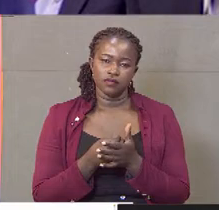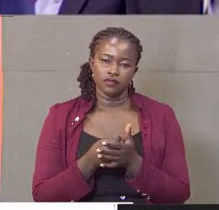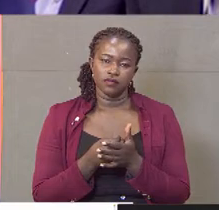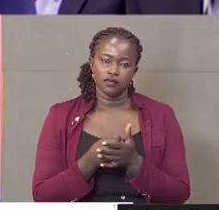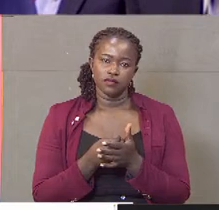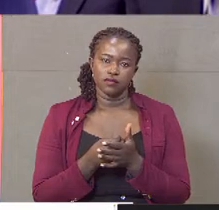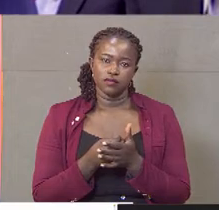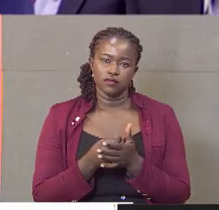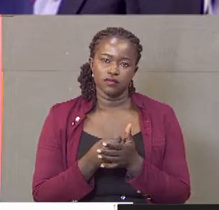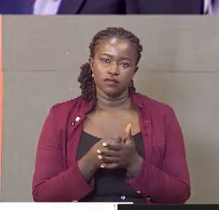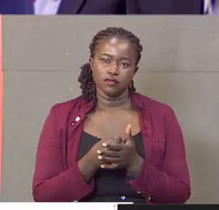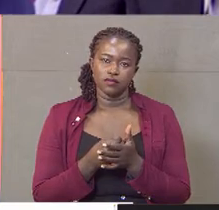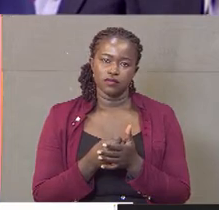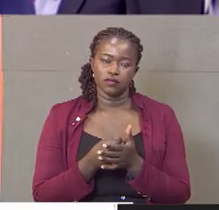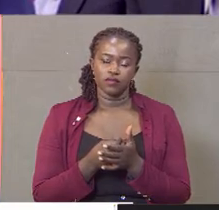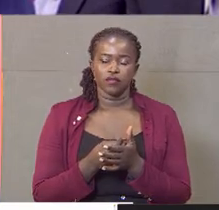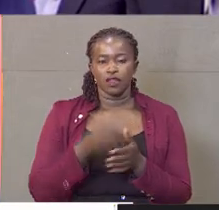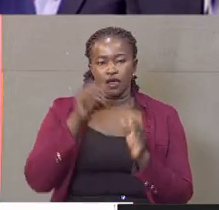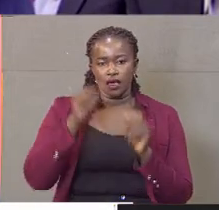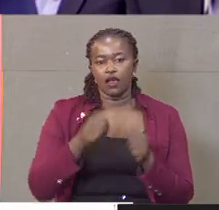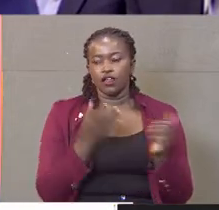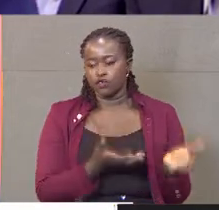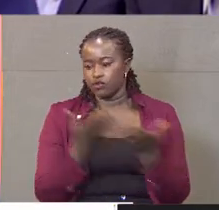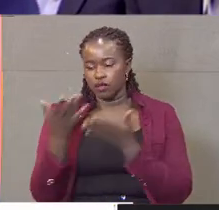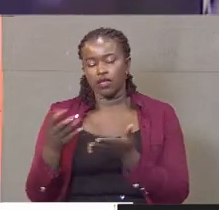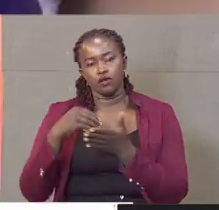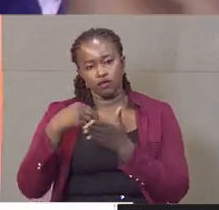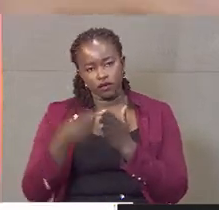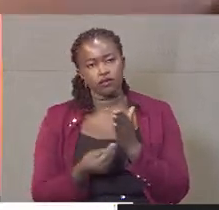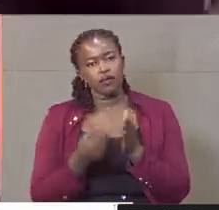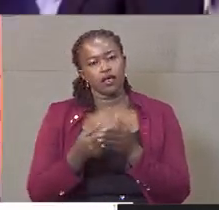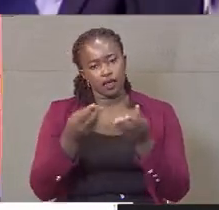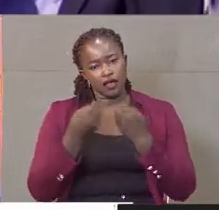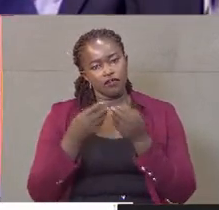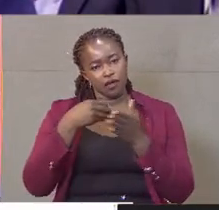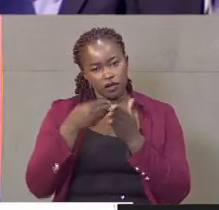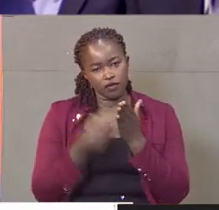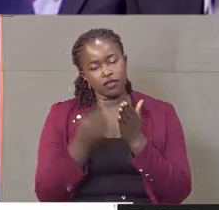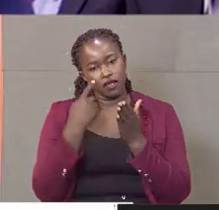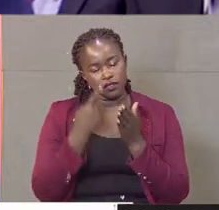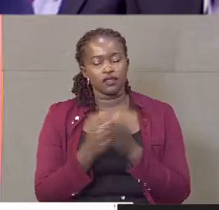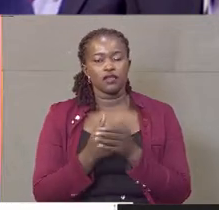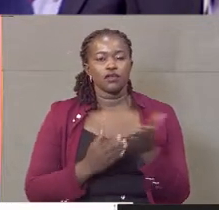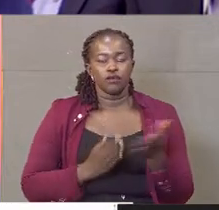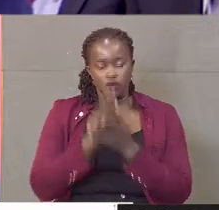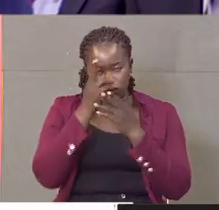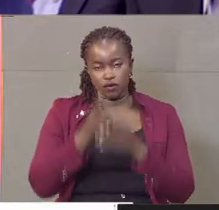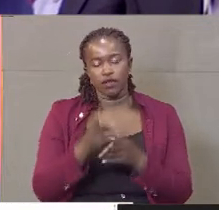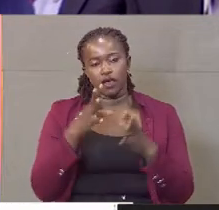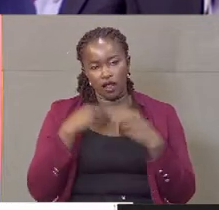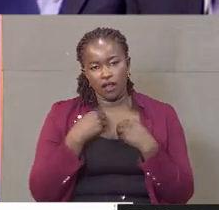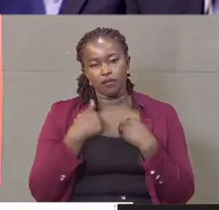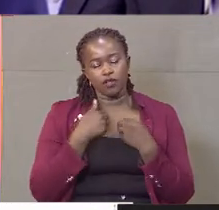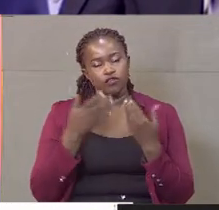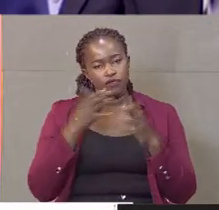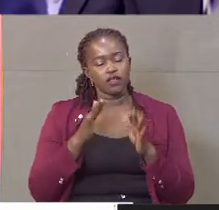attesting to that, can you lay the receipt? Give me a receipt and I see. Right Honorable, allow me to complete my